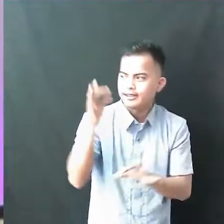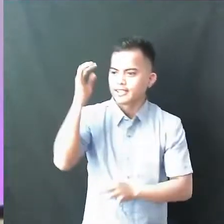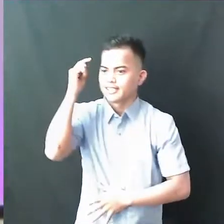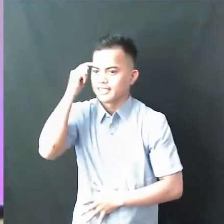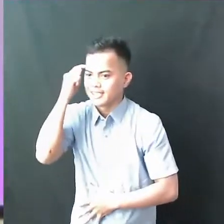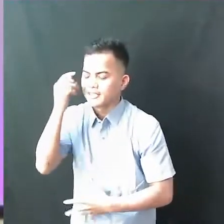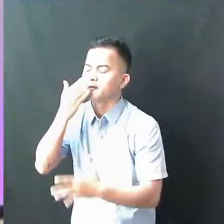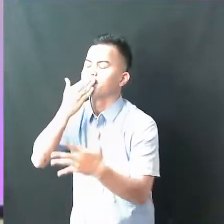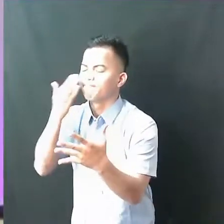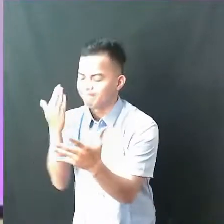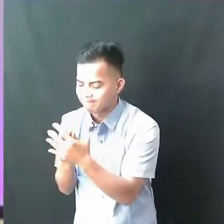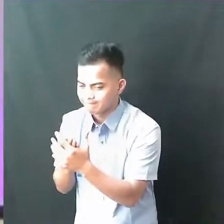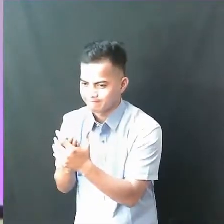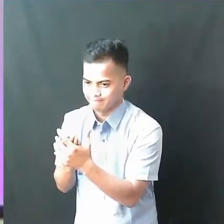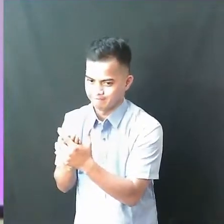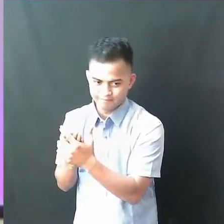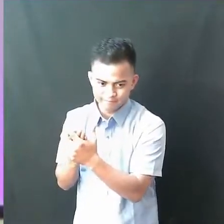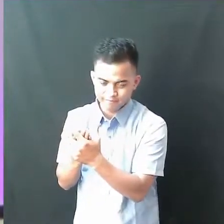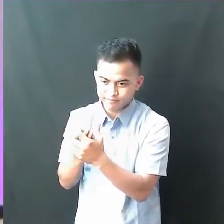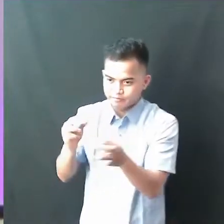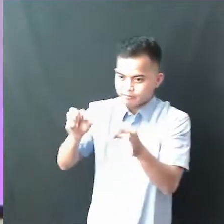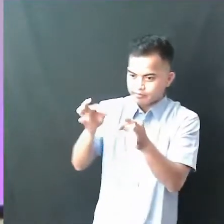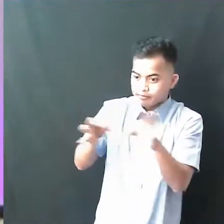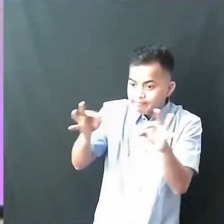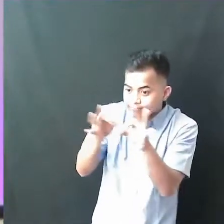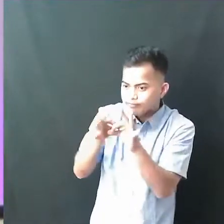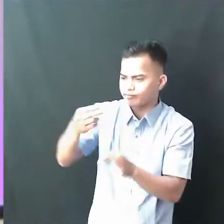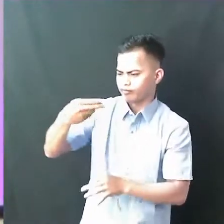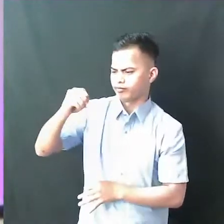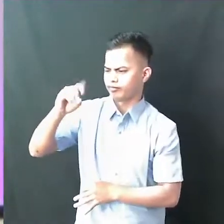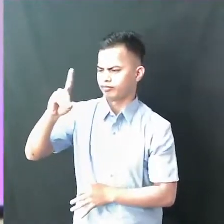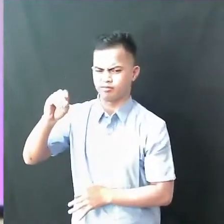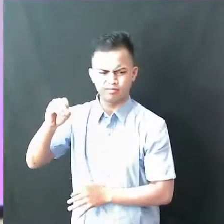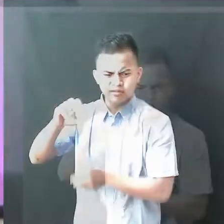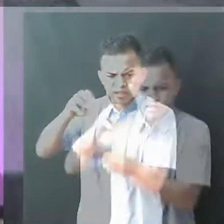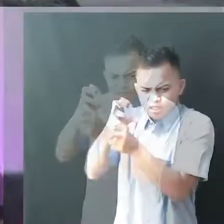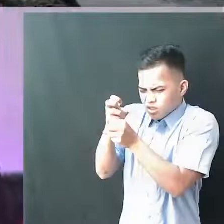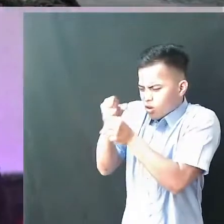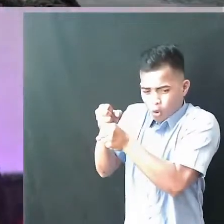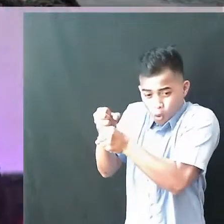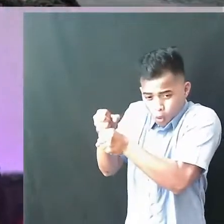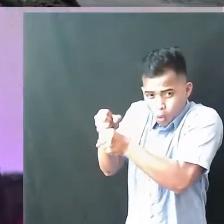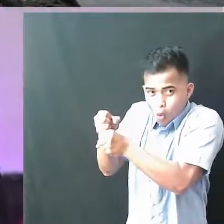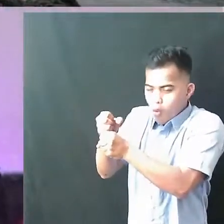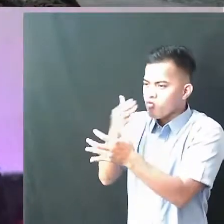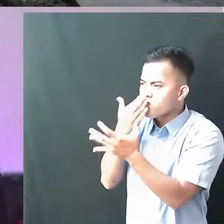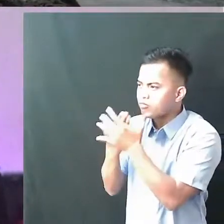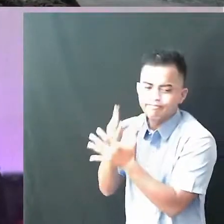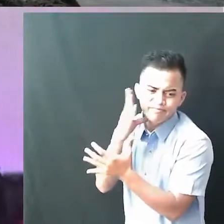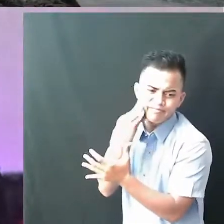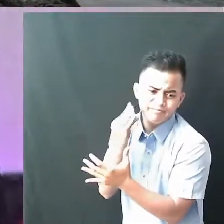Hold fast that which is good. Or in Cebuano again,